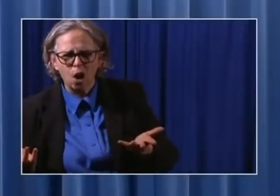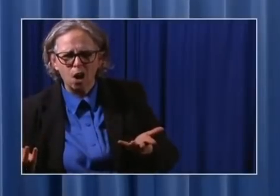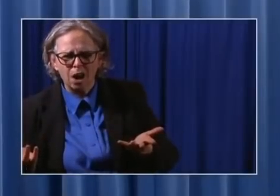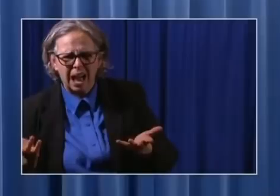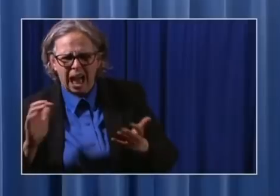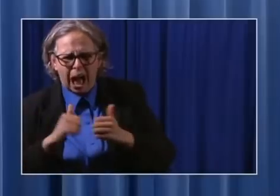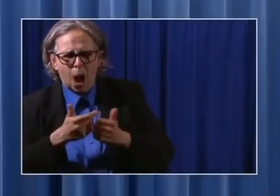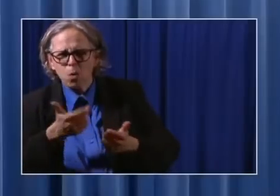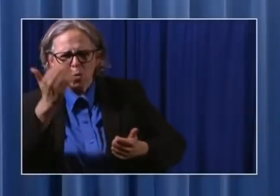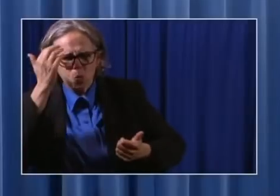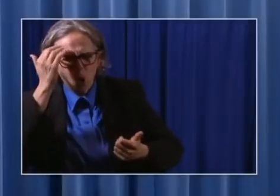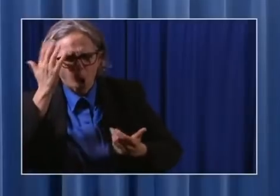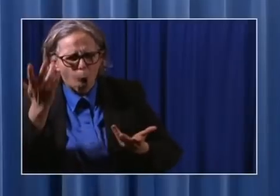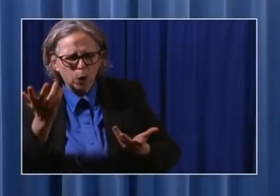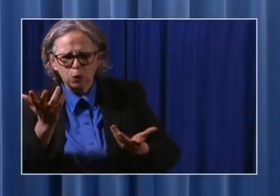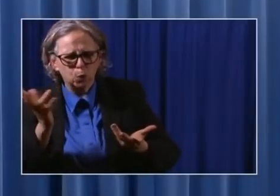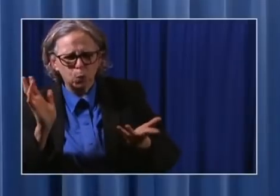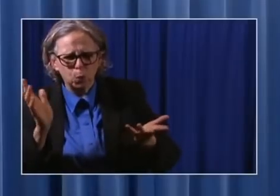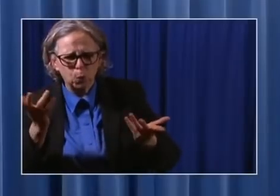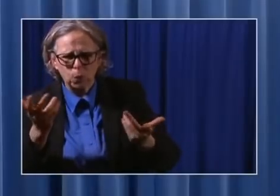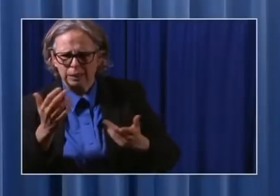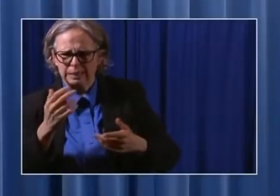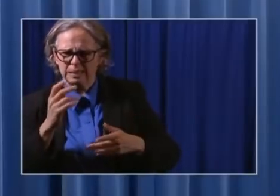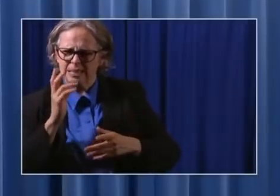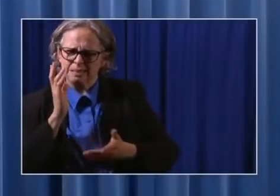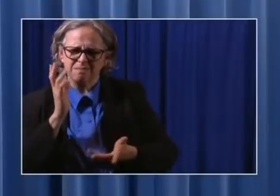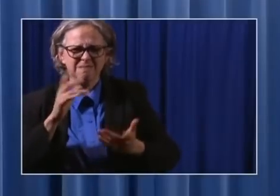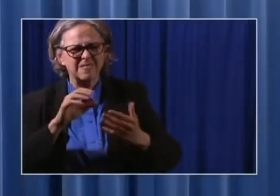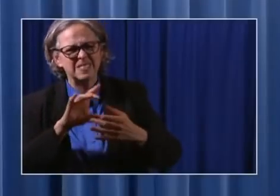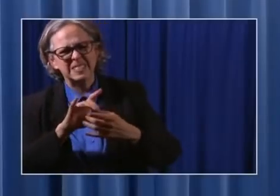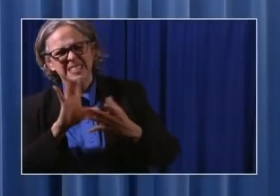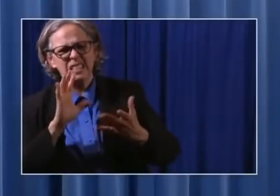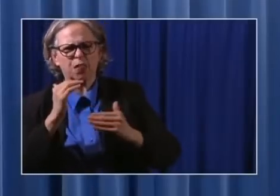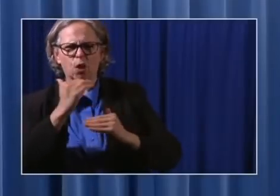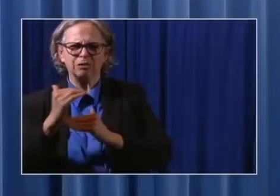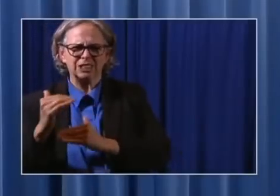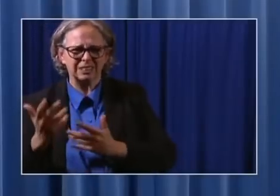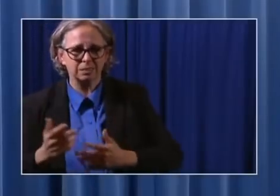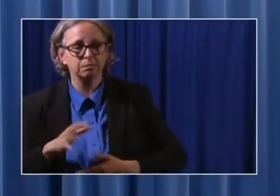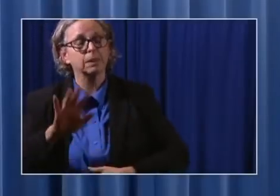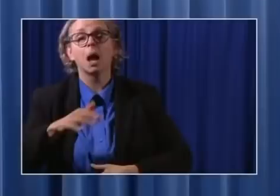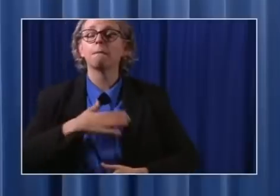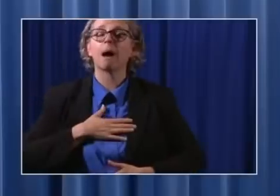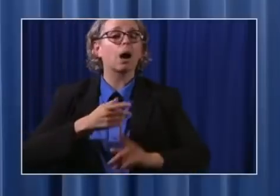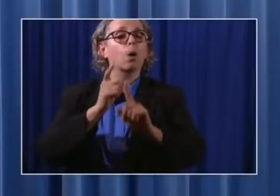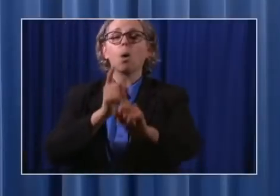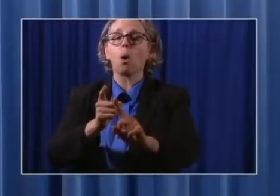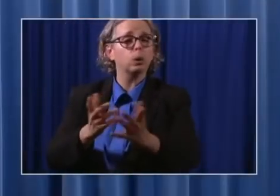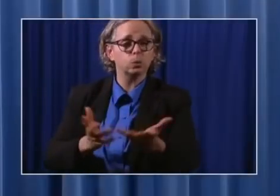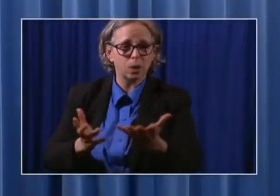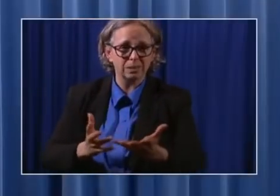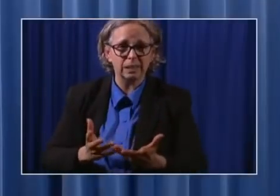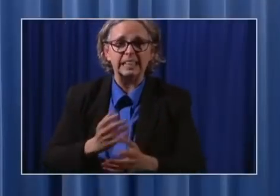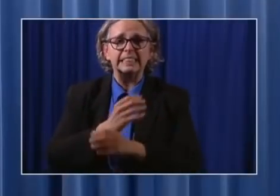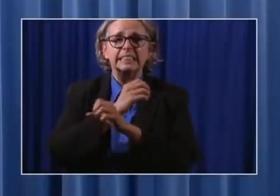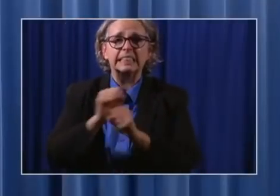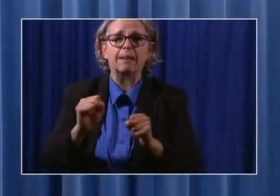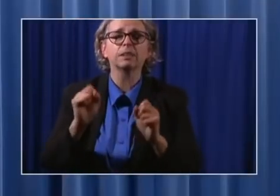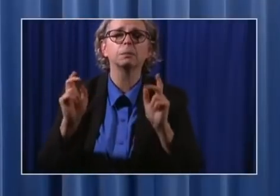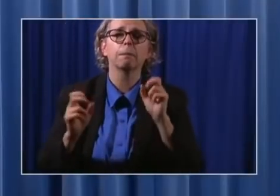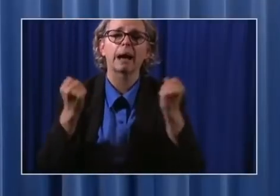and masking in place? Is to keep as many people alive in this state, have fewer deaths as we can, and